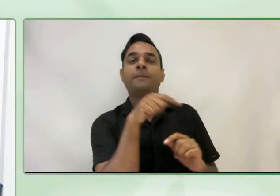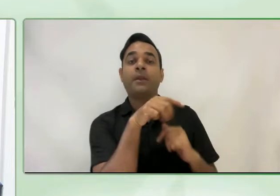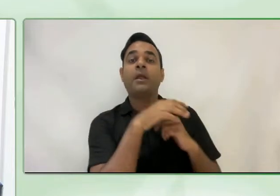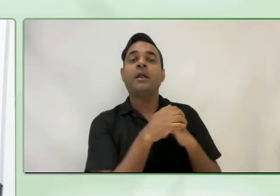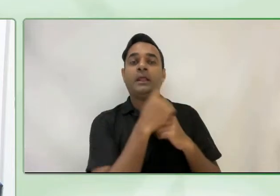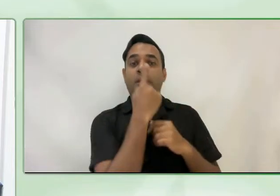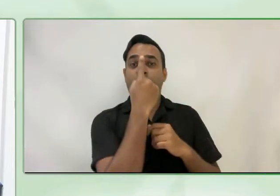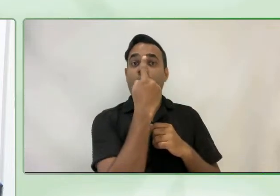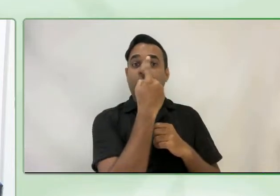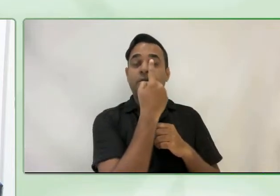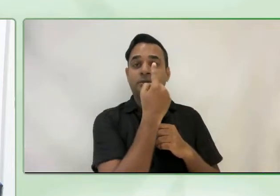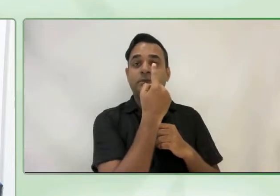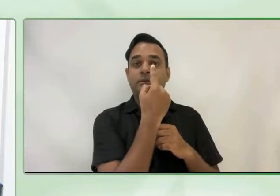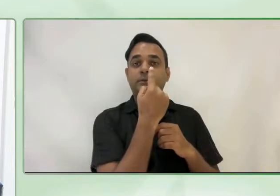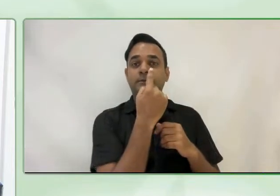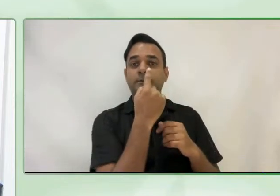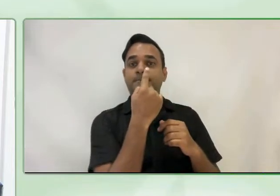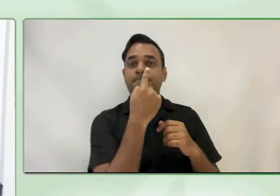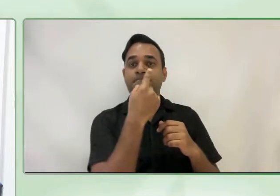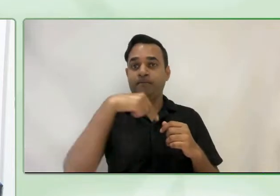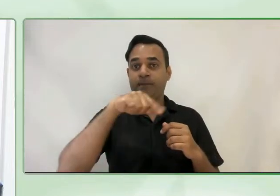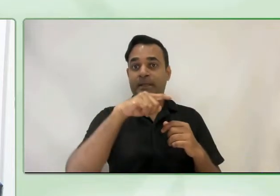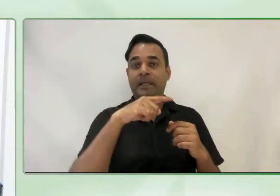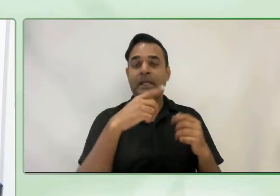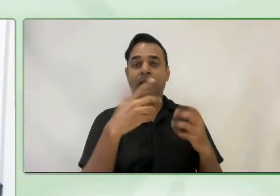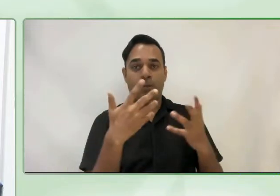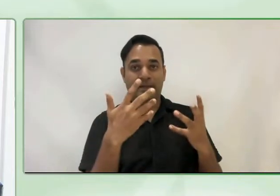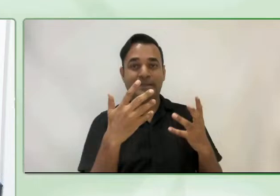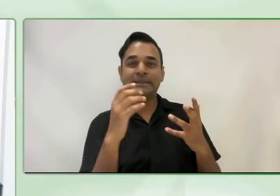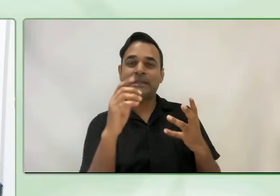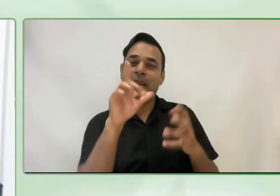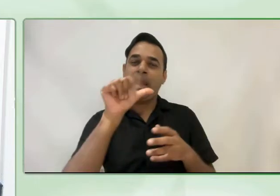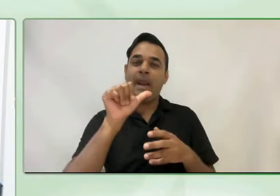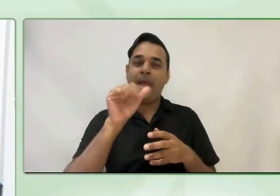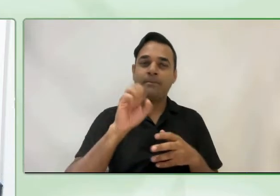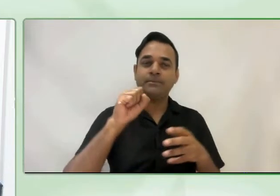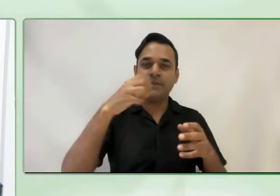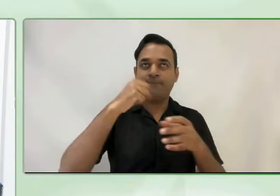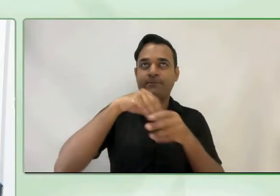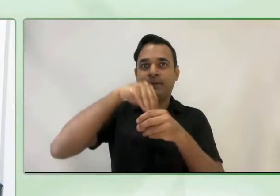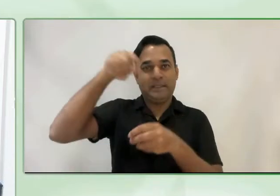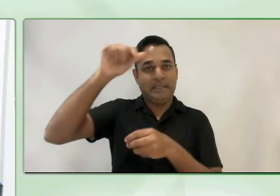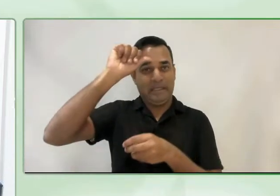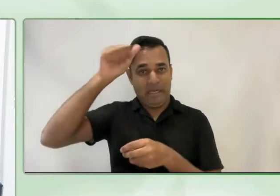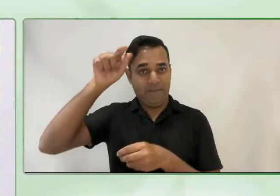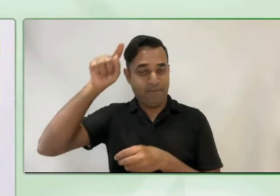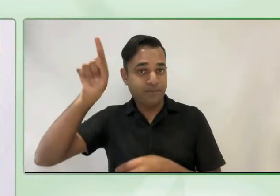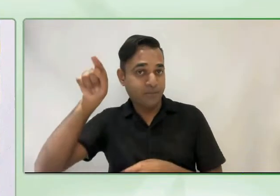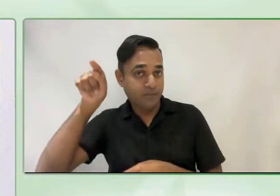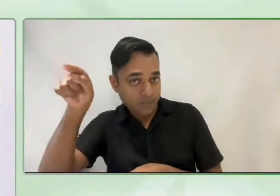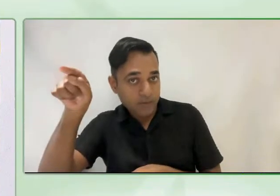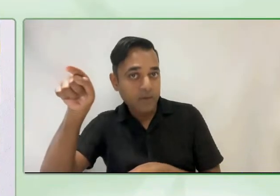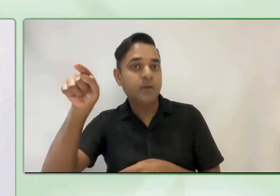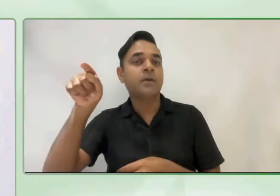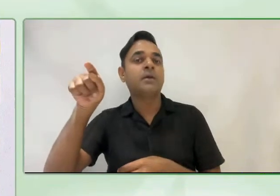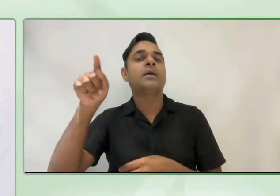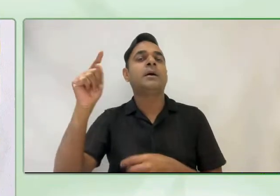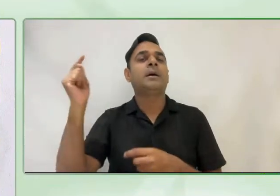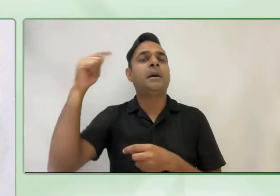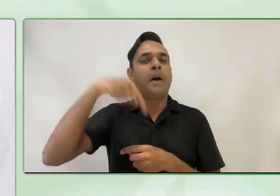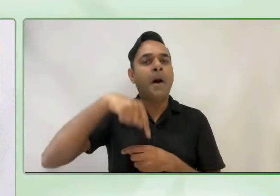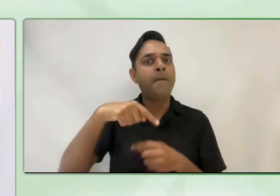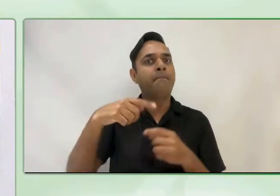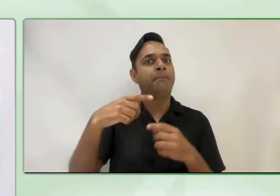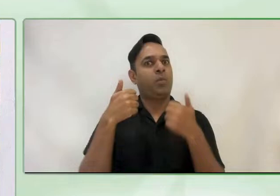by our very good partners in stakeholders in Vienna, Access Austria. We work closely